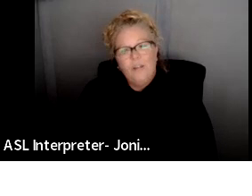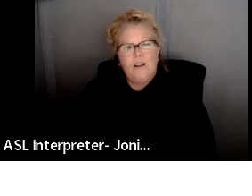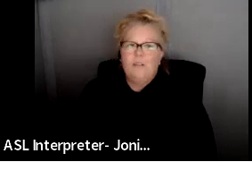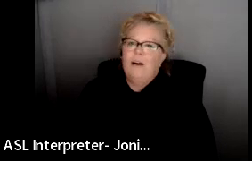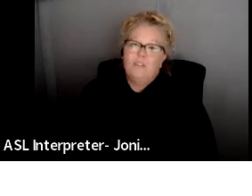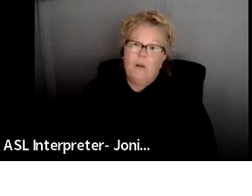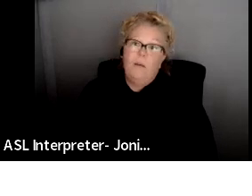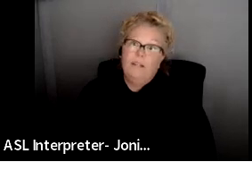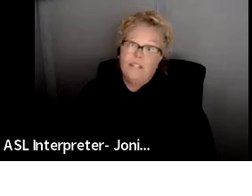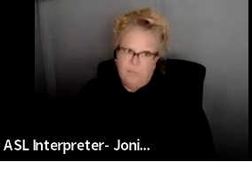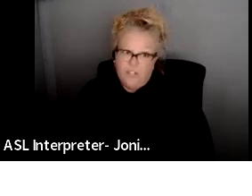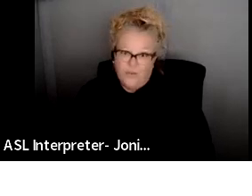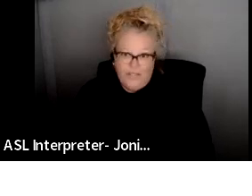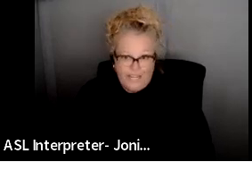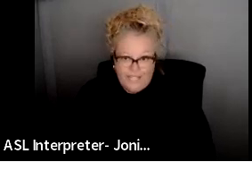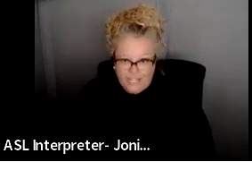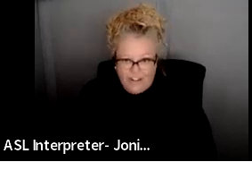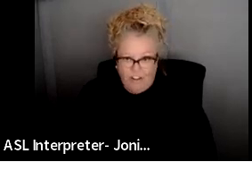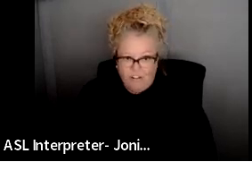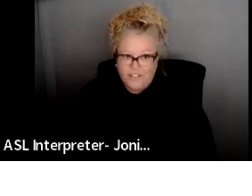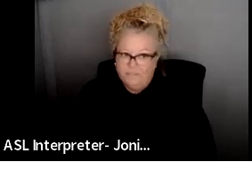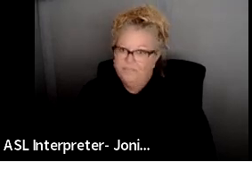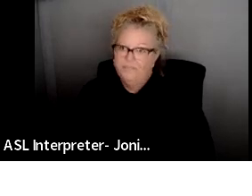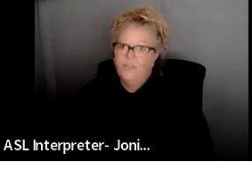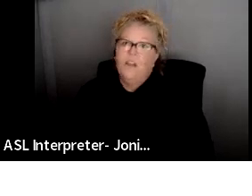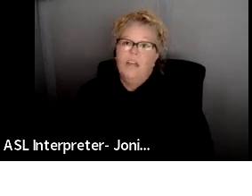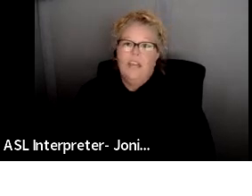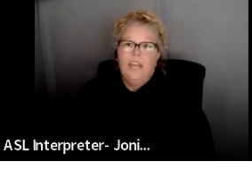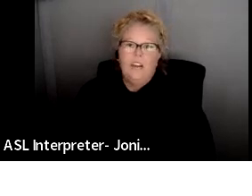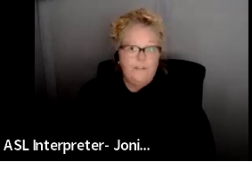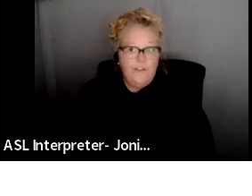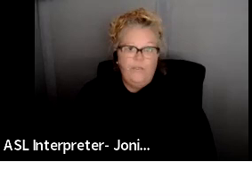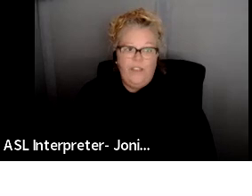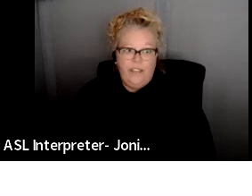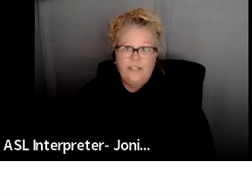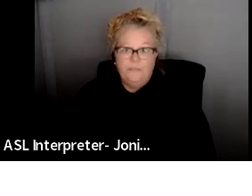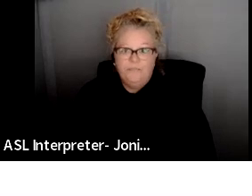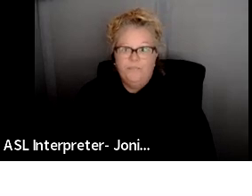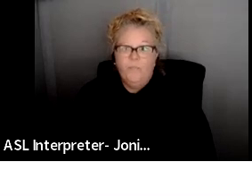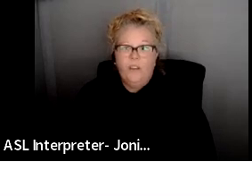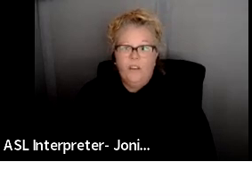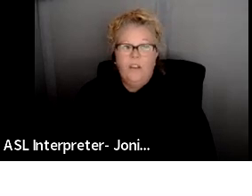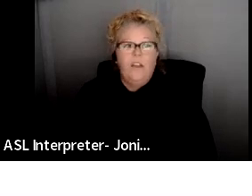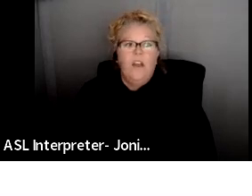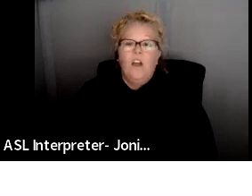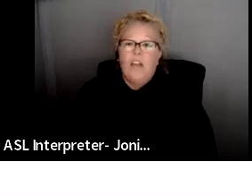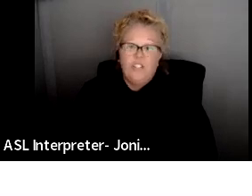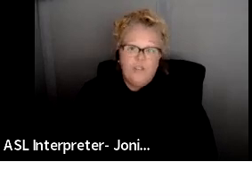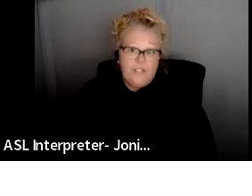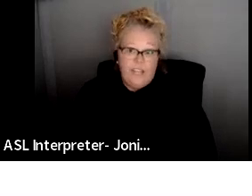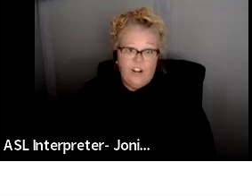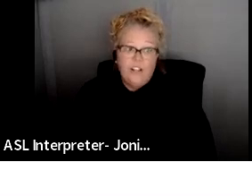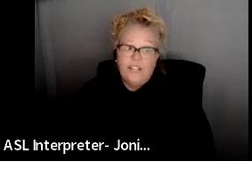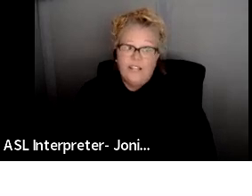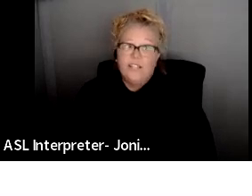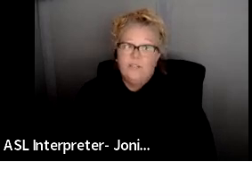Here we talk about some common assumptions related to hearing loss. Here's a few of these. As you